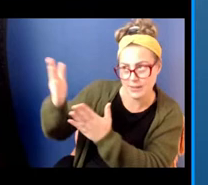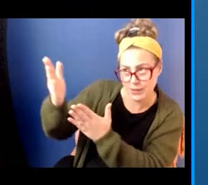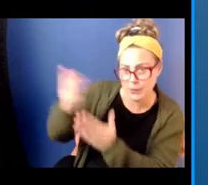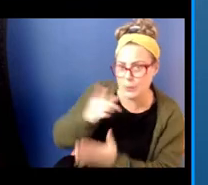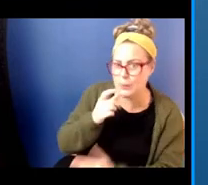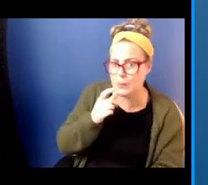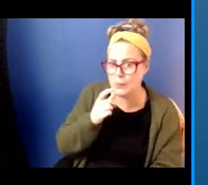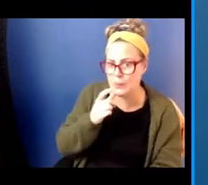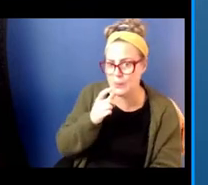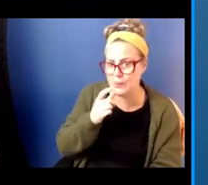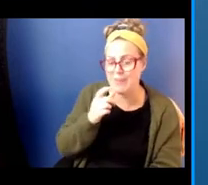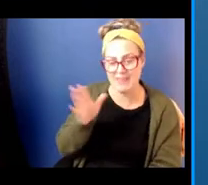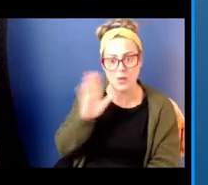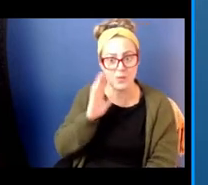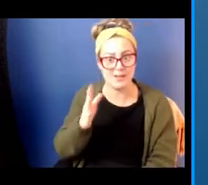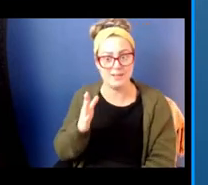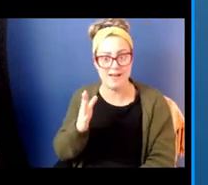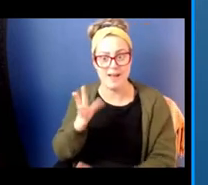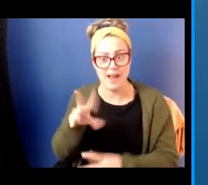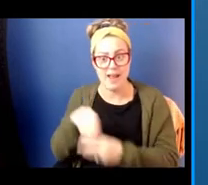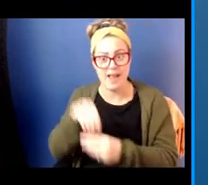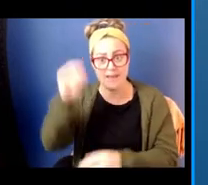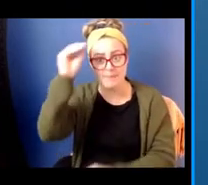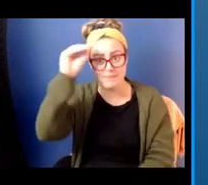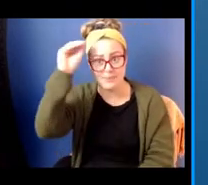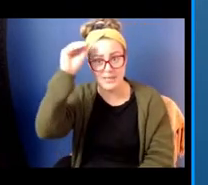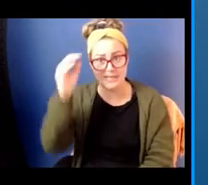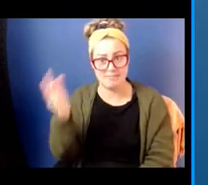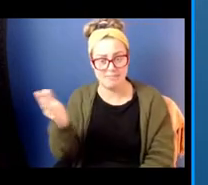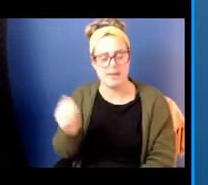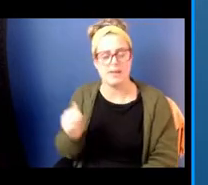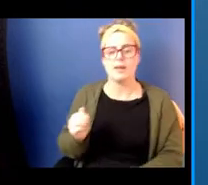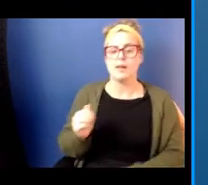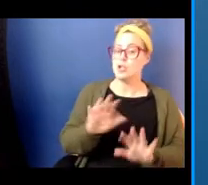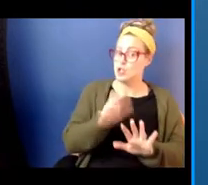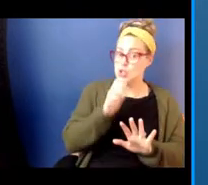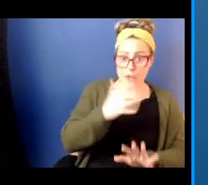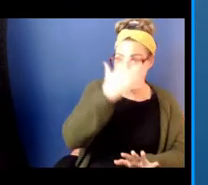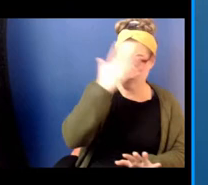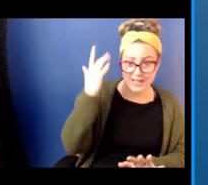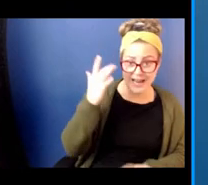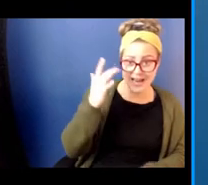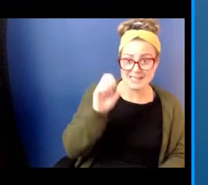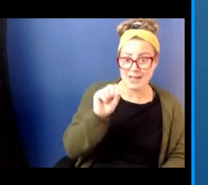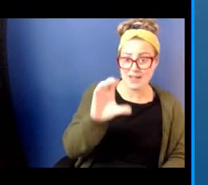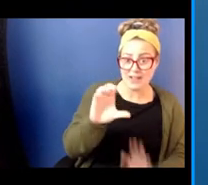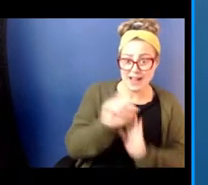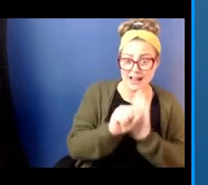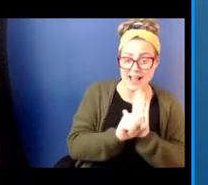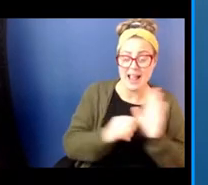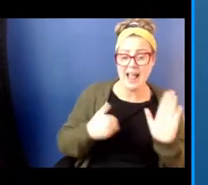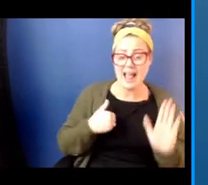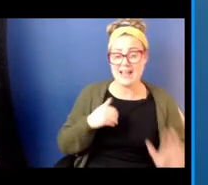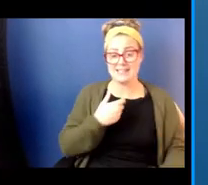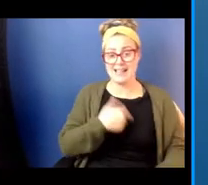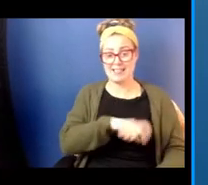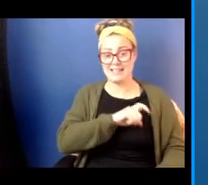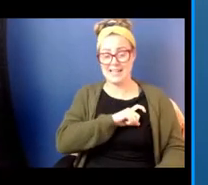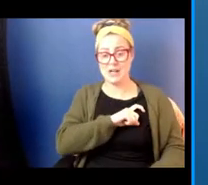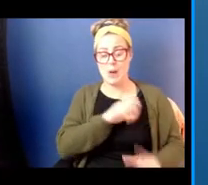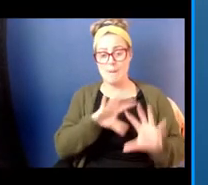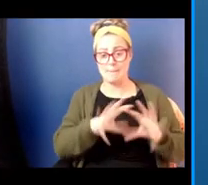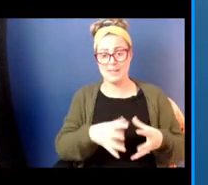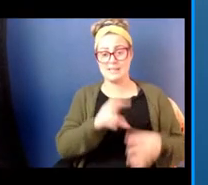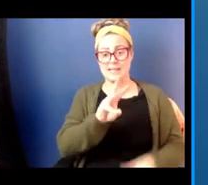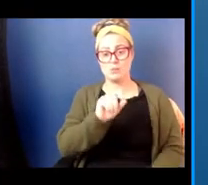that South Carolina has a Latino population of 6.4 percent and growing right let's